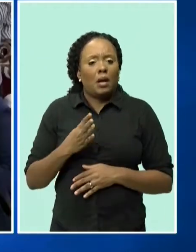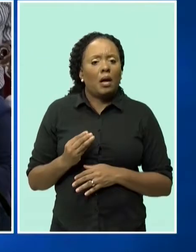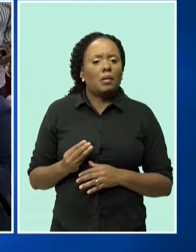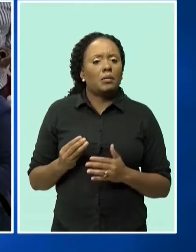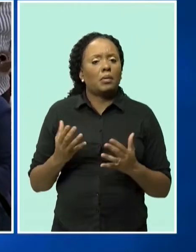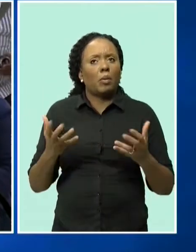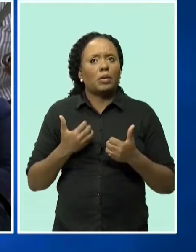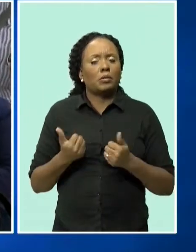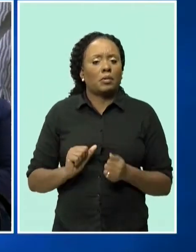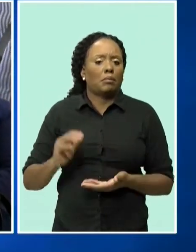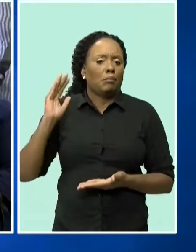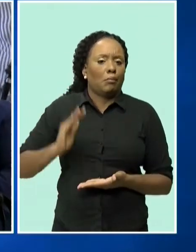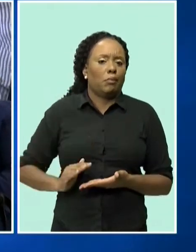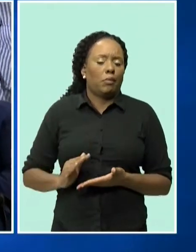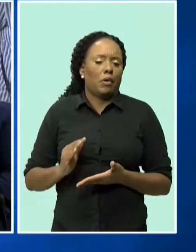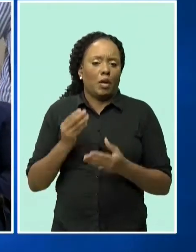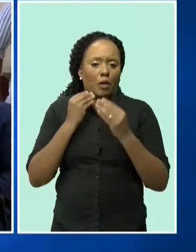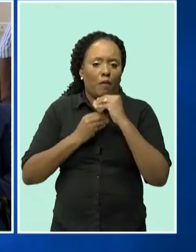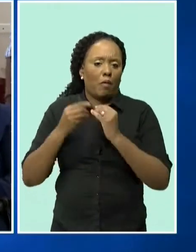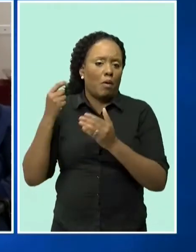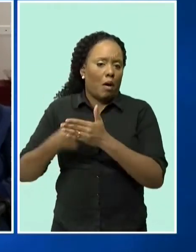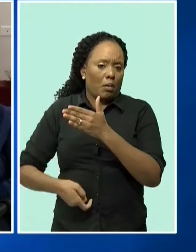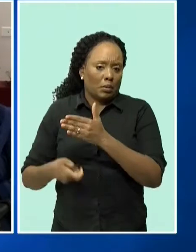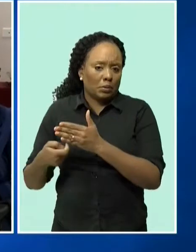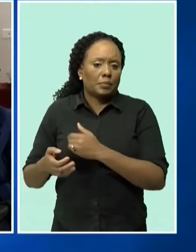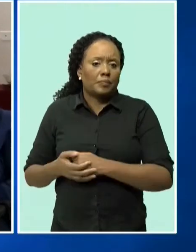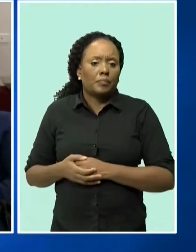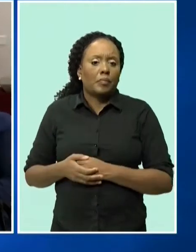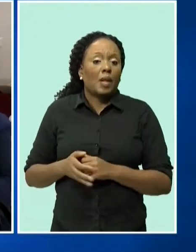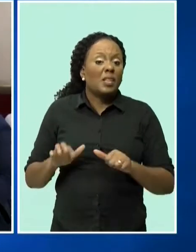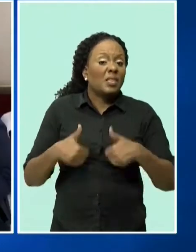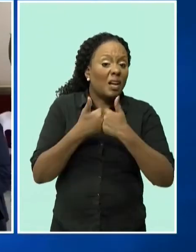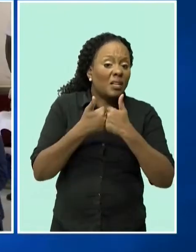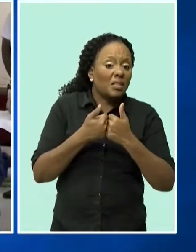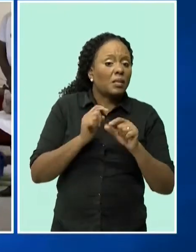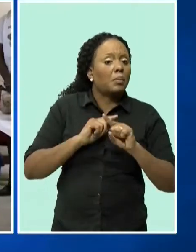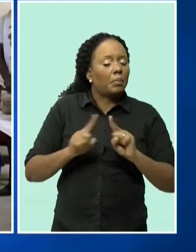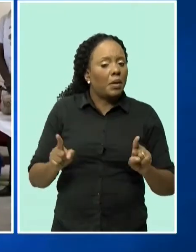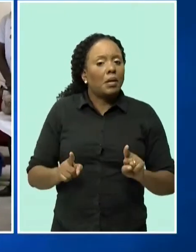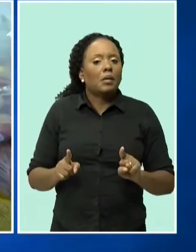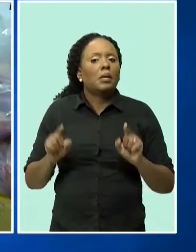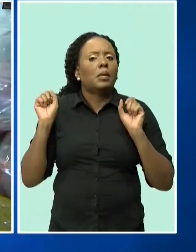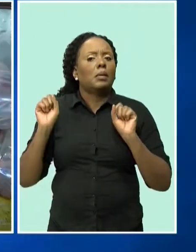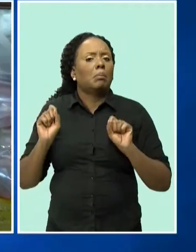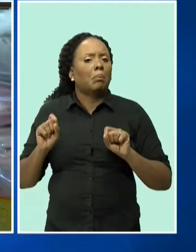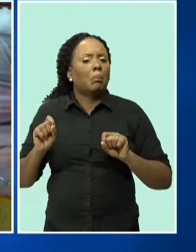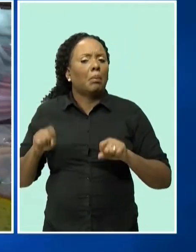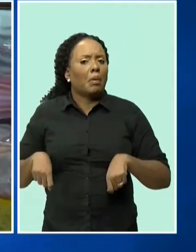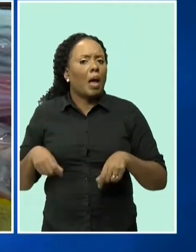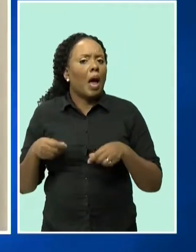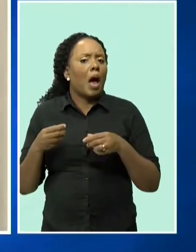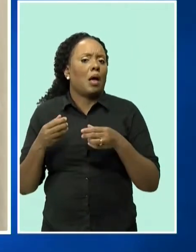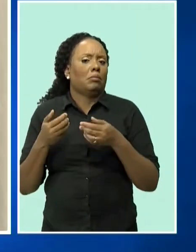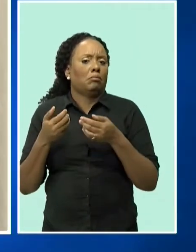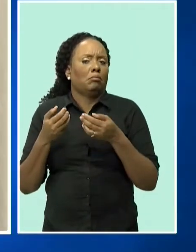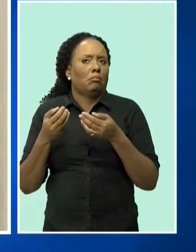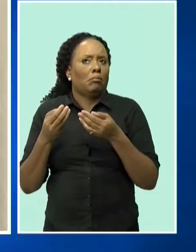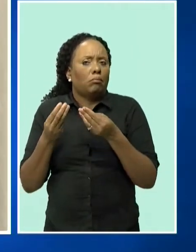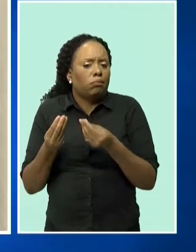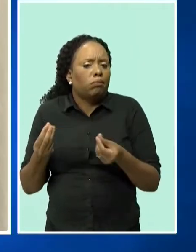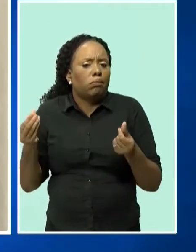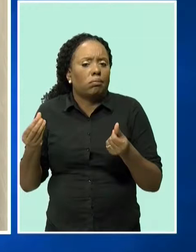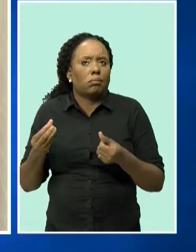efforts to reduce the food import bill. He admits there are challenges to overcome, but says they are not insurmountable. Why are